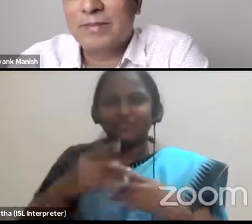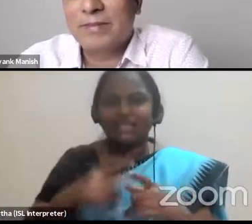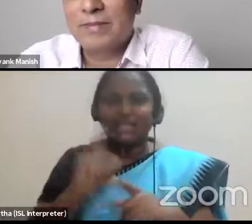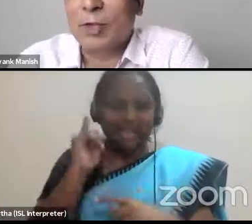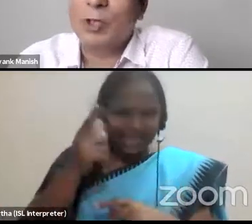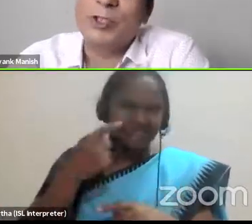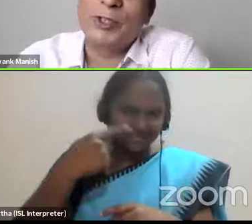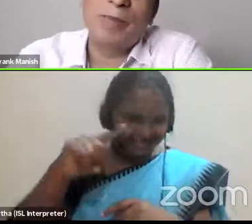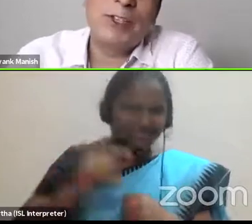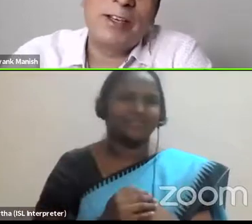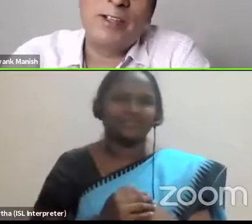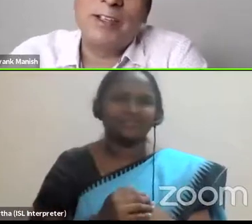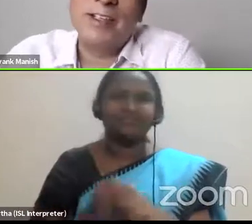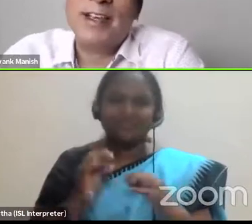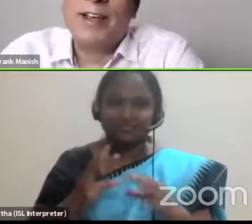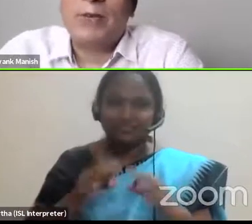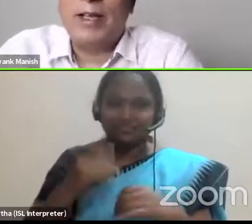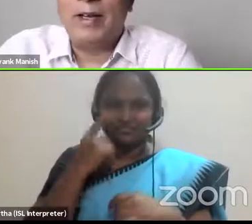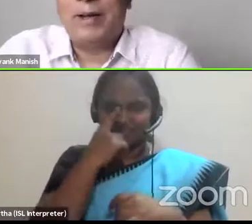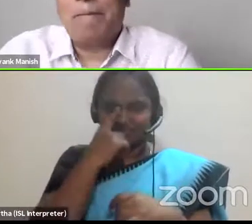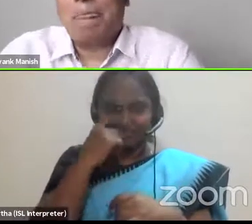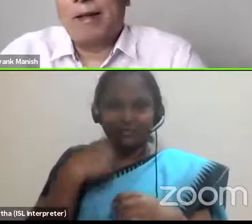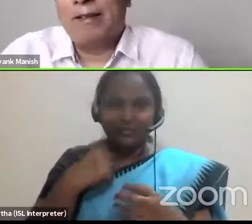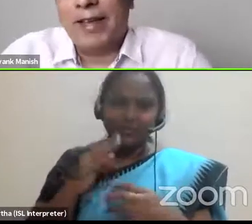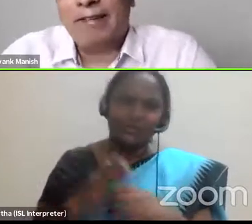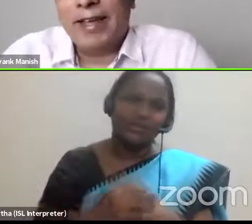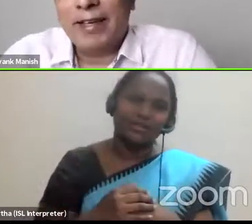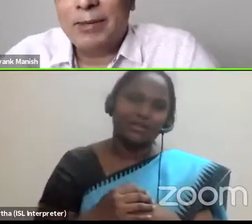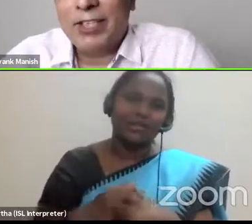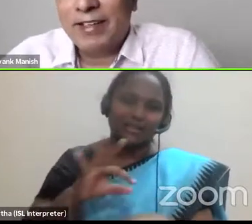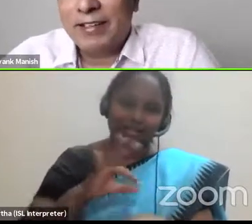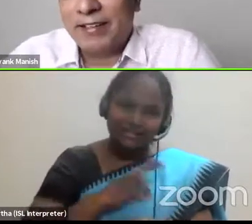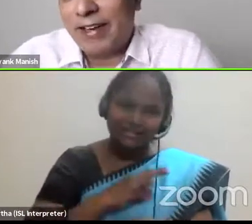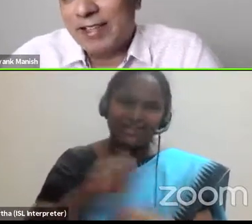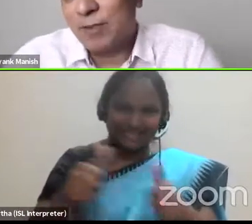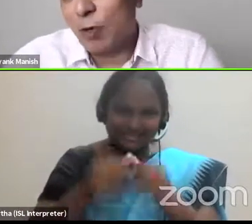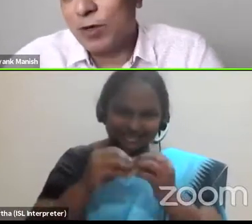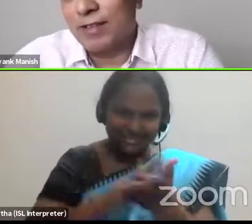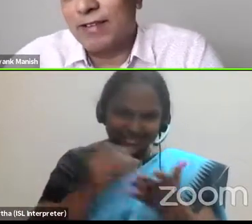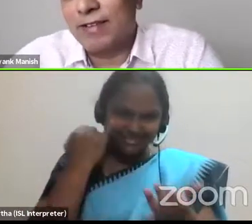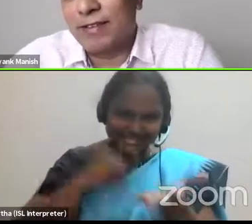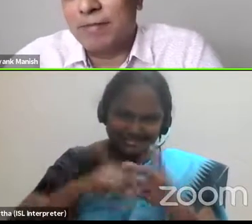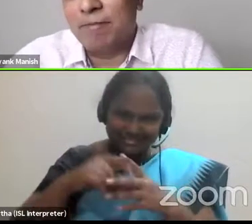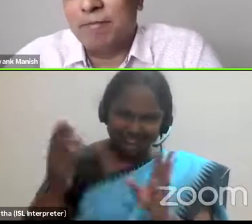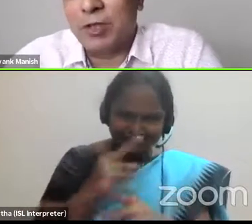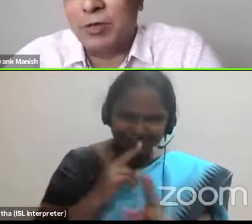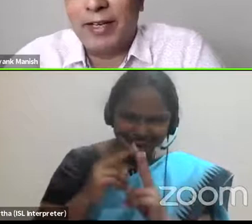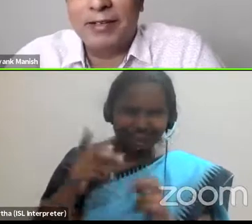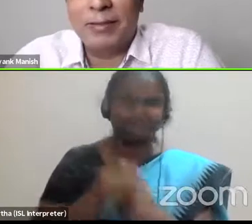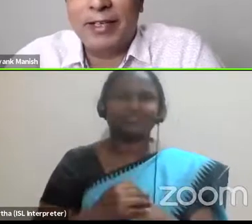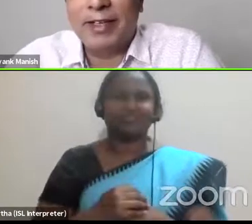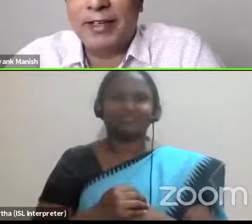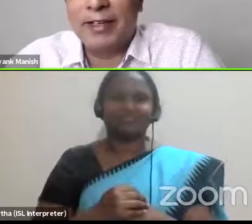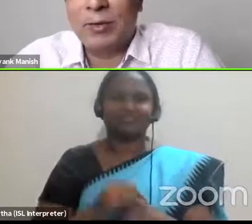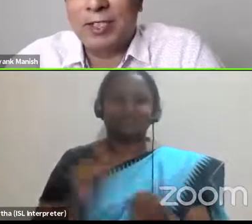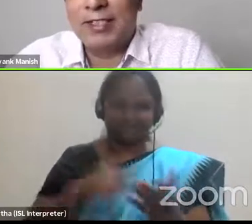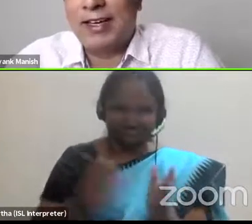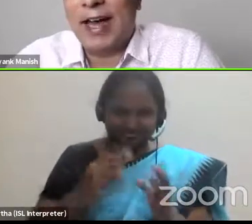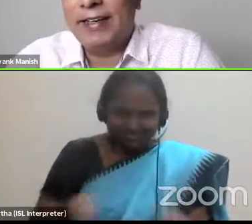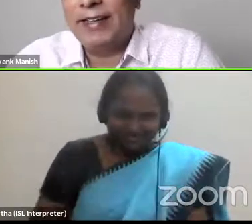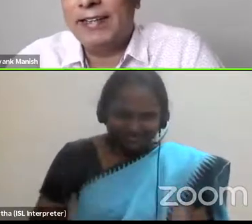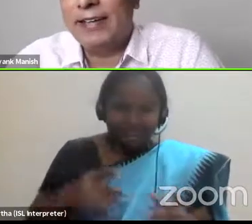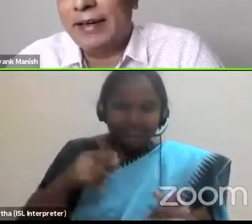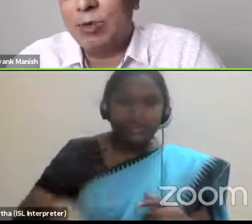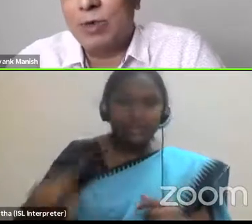right? Sure, most definitely. Well, like Abhishek had spoken, right in the beginning, it was